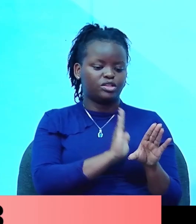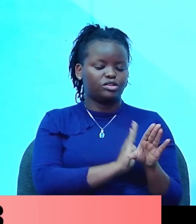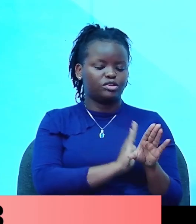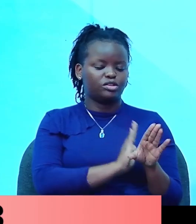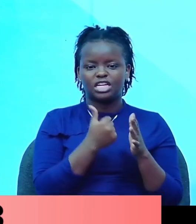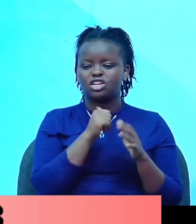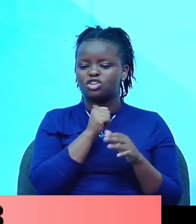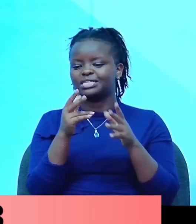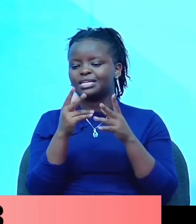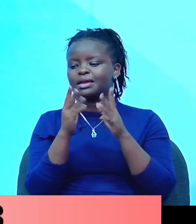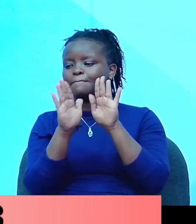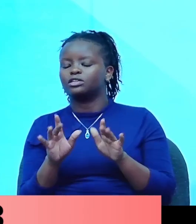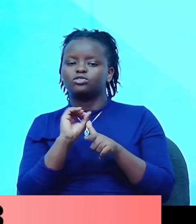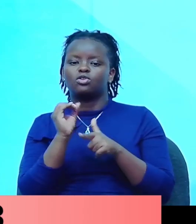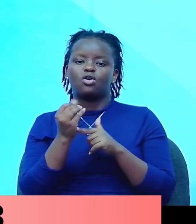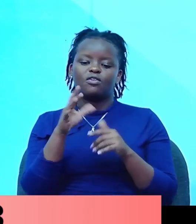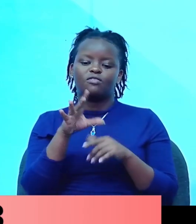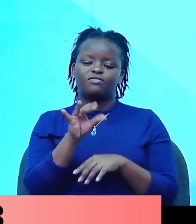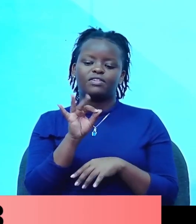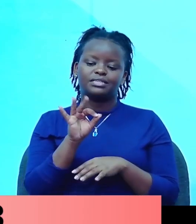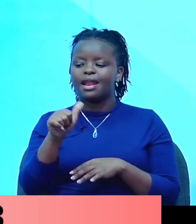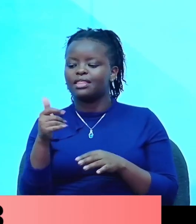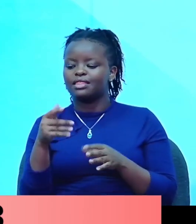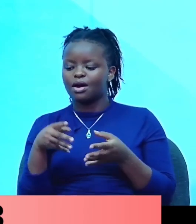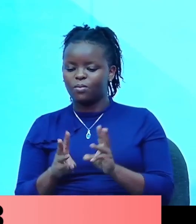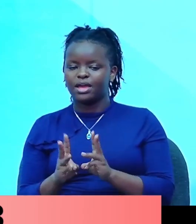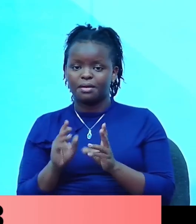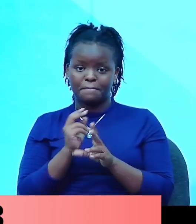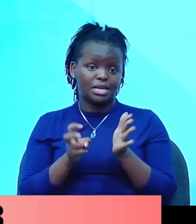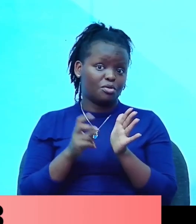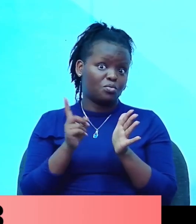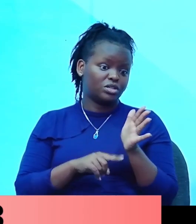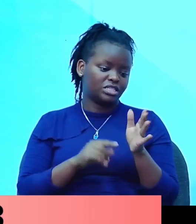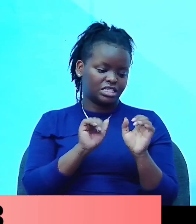they found another way to maneuver, meaning your savings are intact. Yeah.